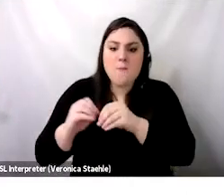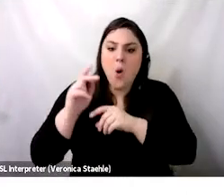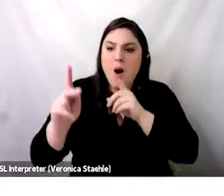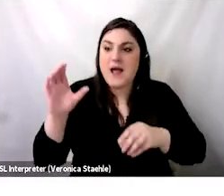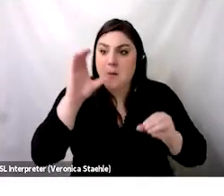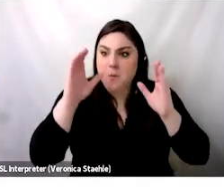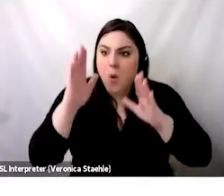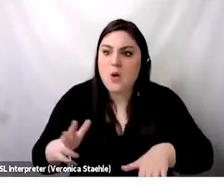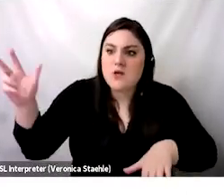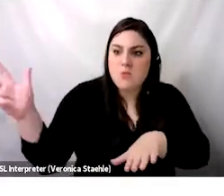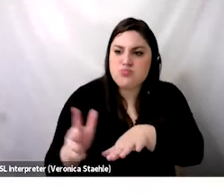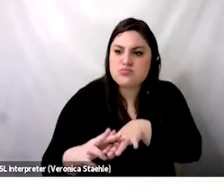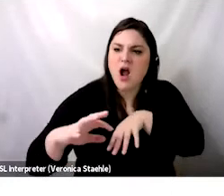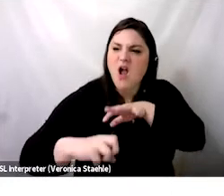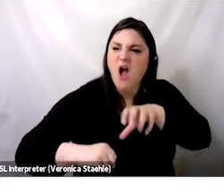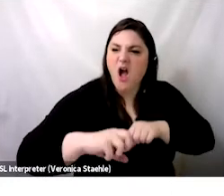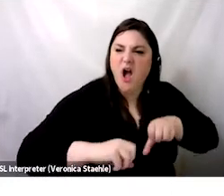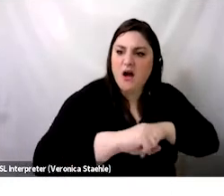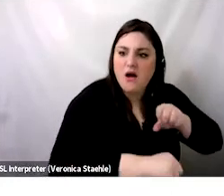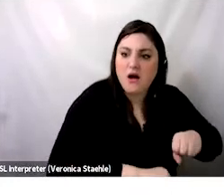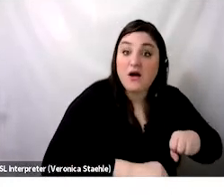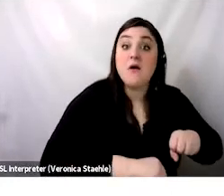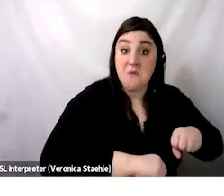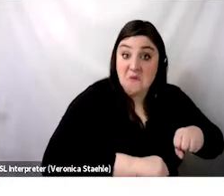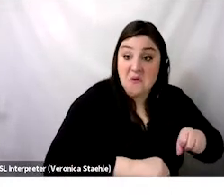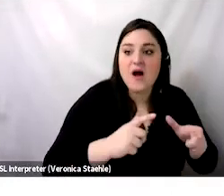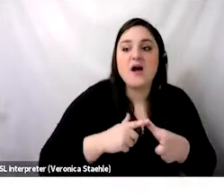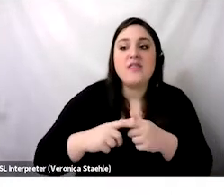people fought back. So from Columbus back